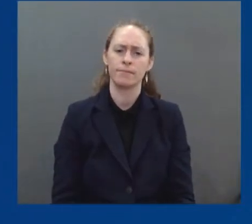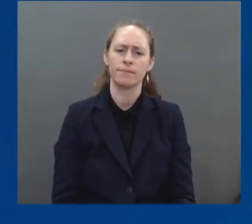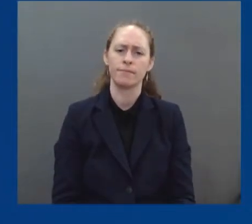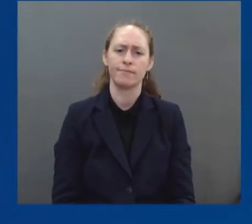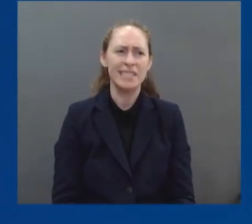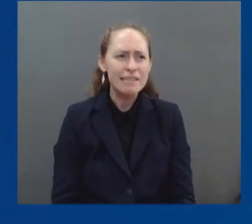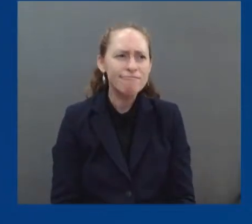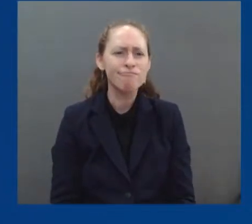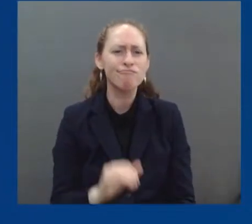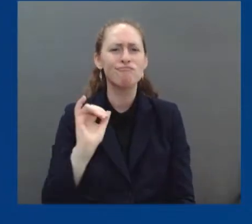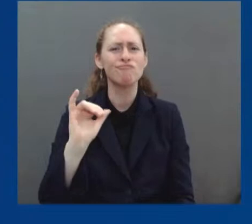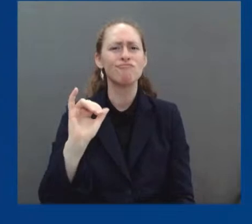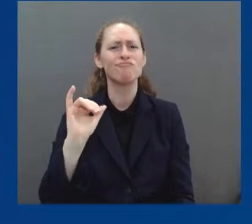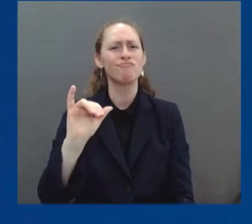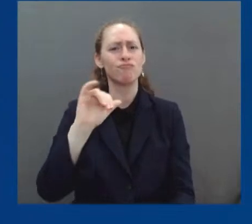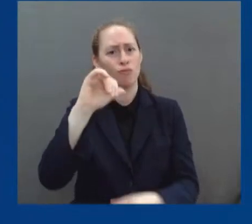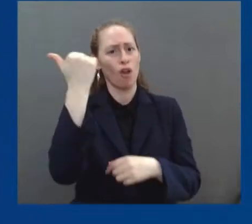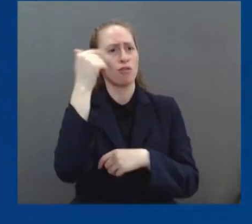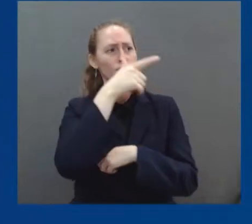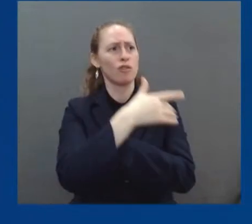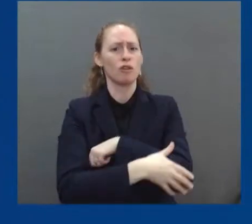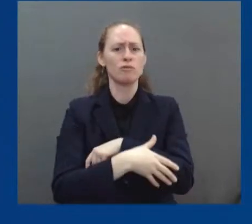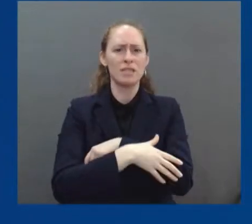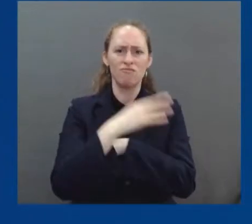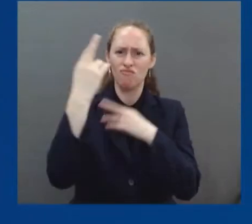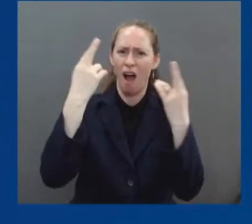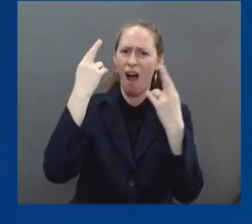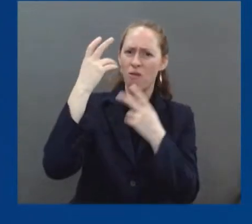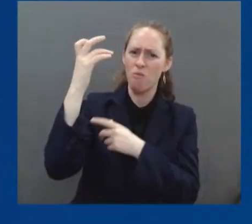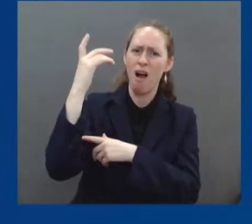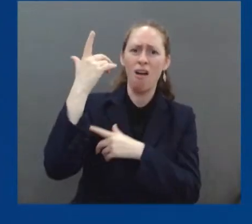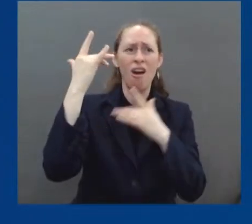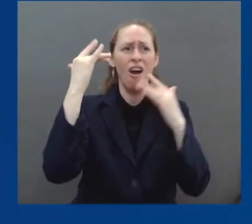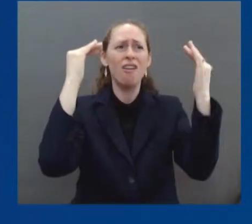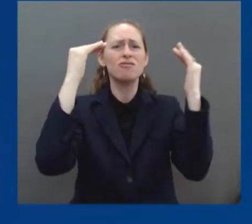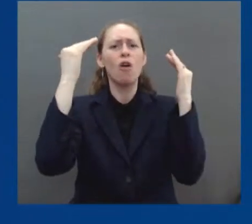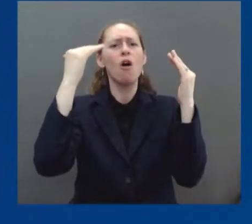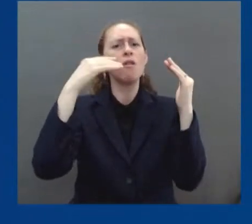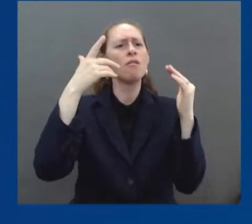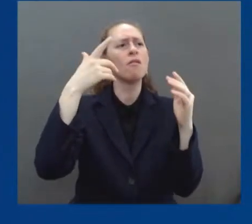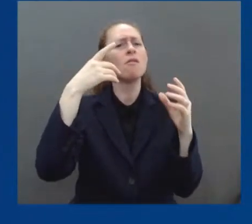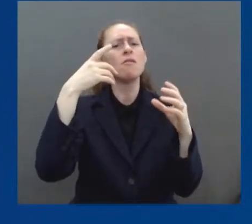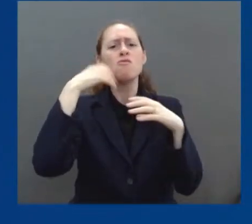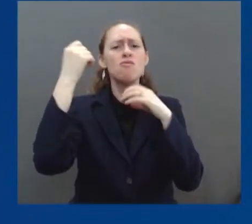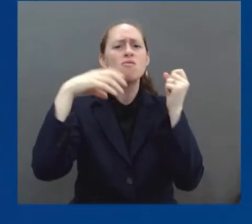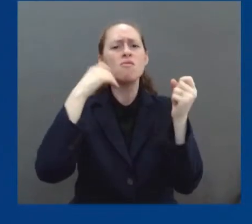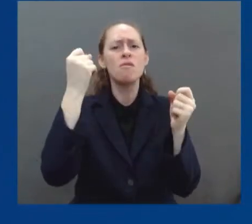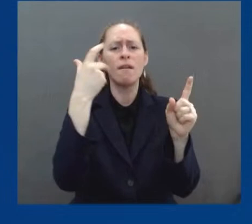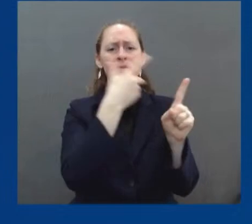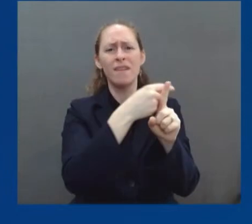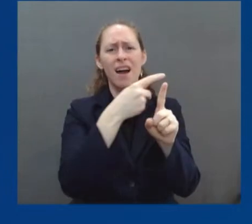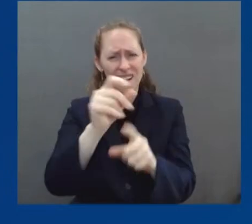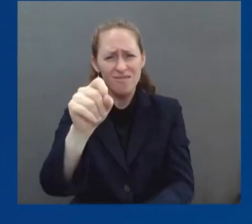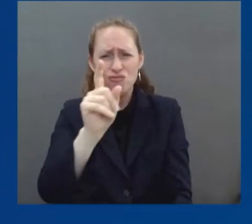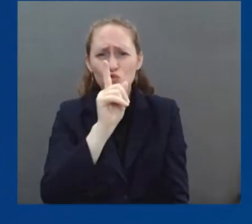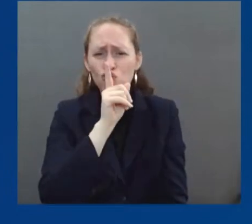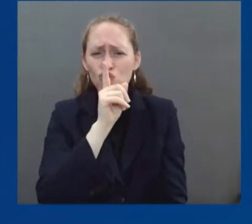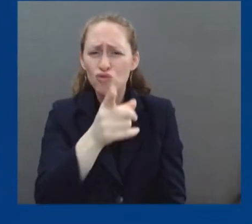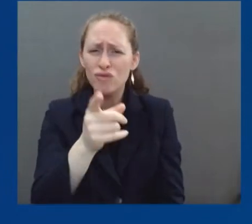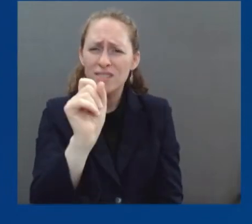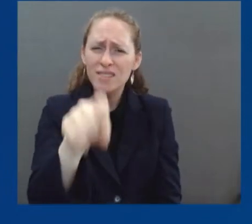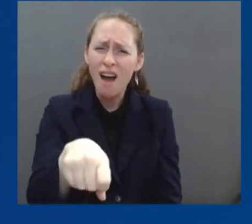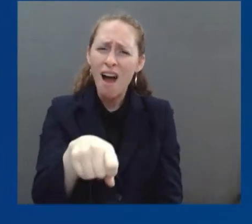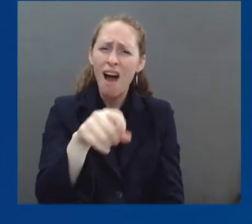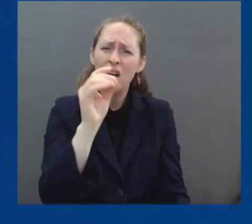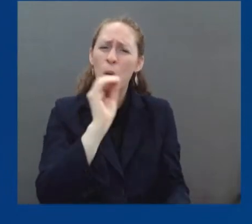doses, again, for free with no strings attached. And now, with more than enough supply for adults,